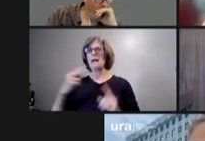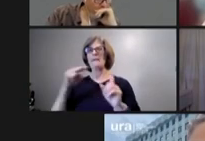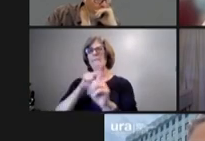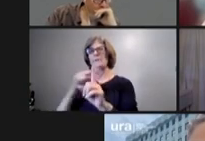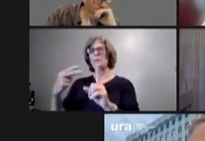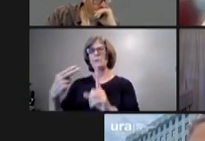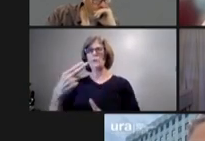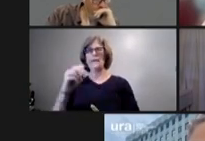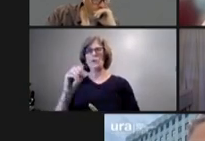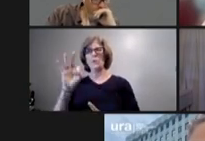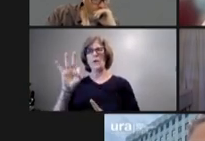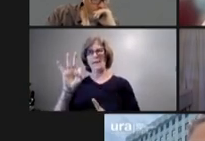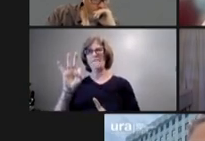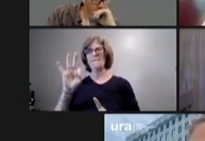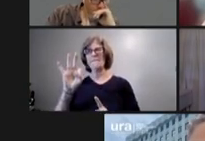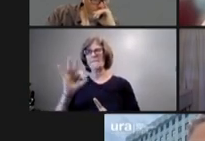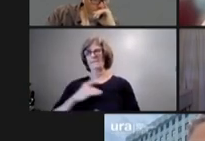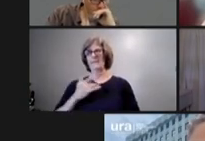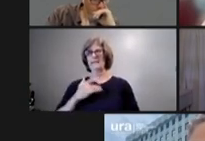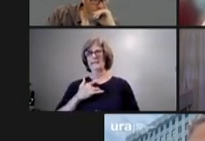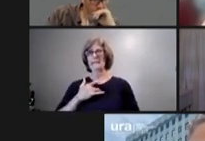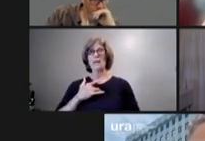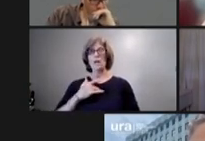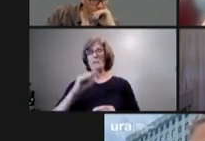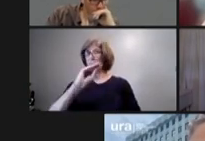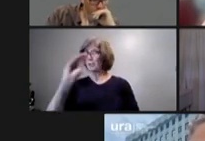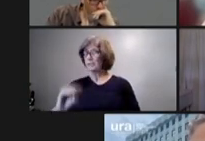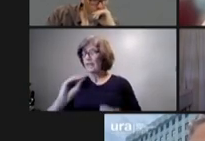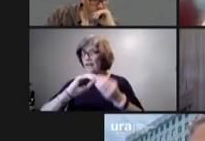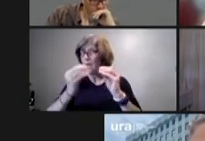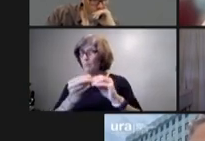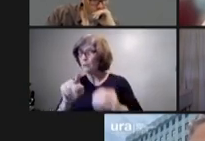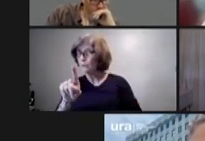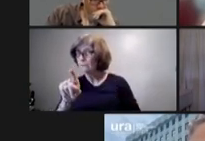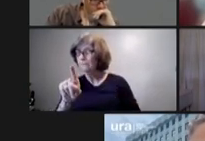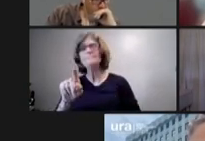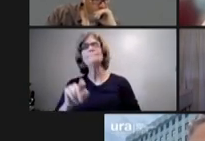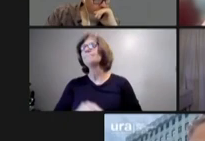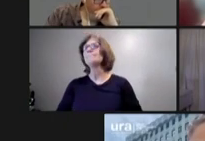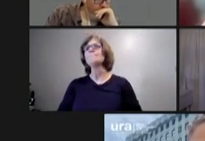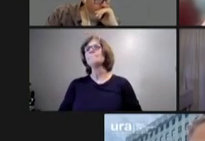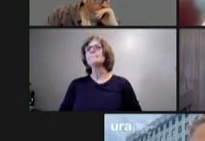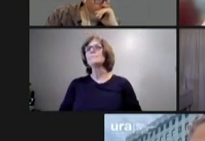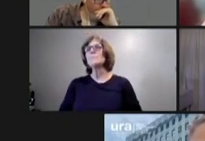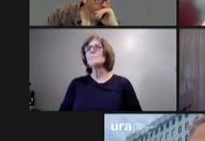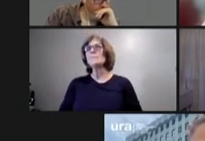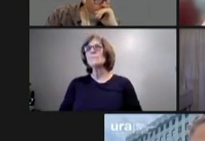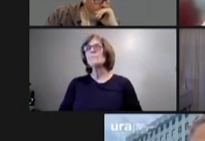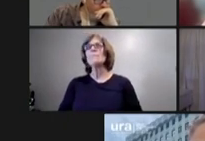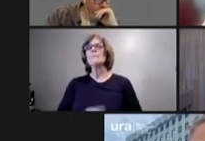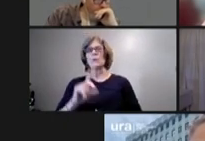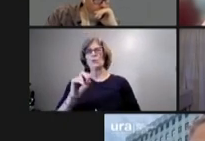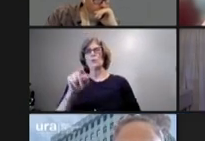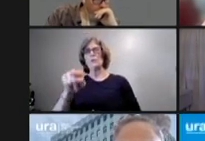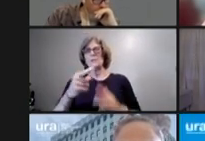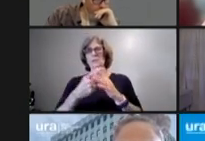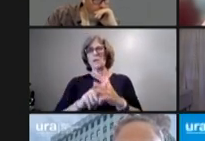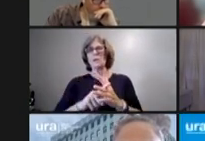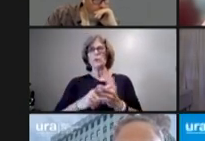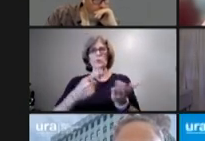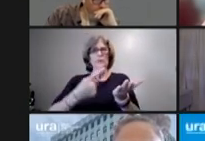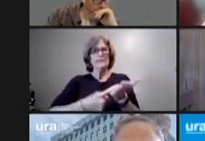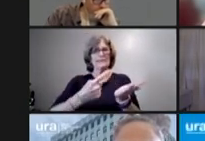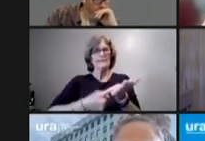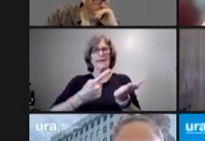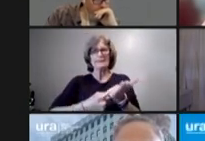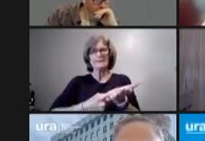number. I think it should be more, in my own thinking, it's, do we start to talk about this in